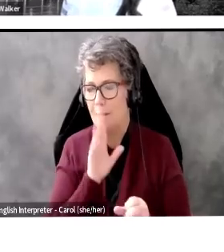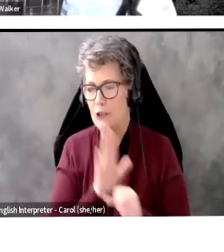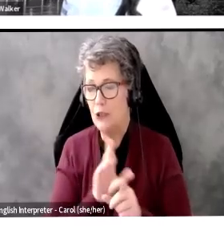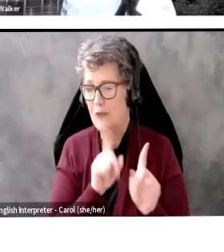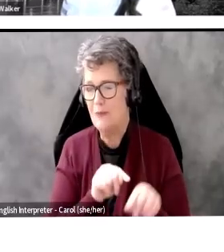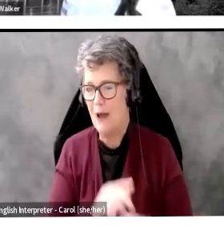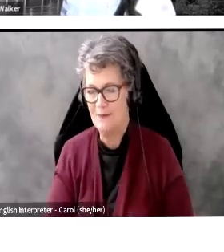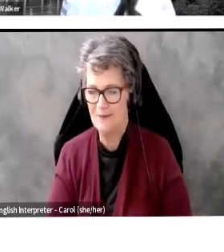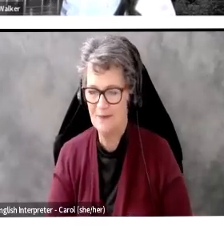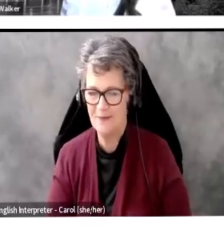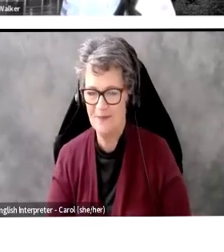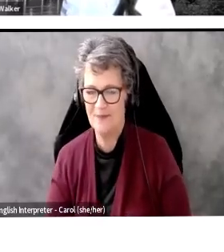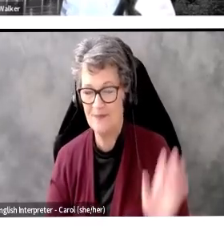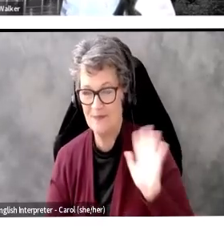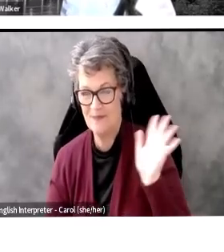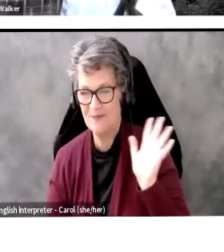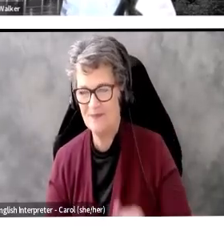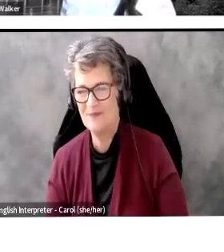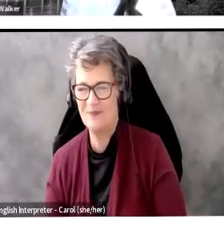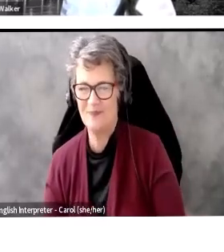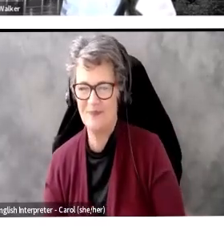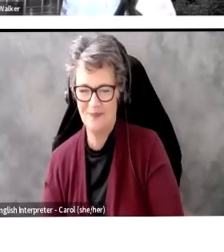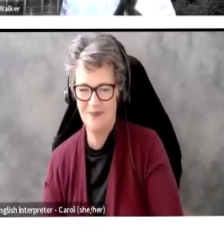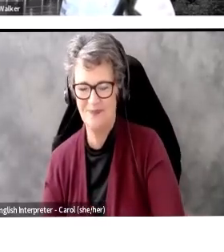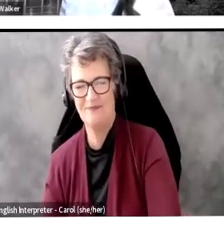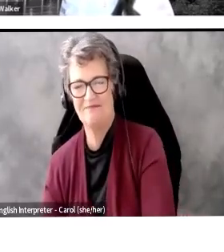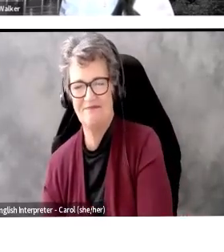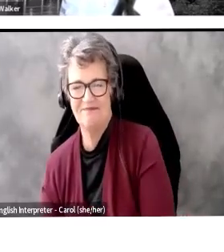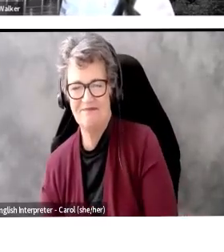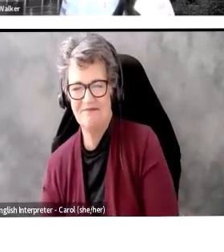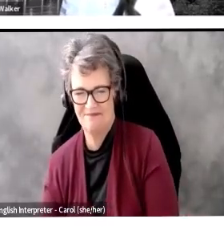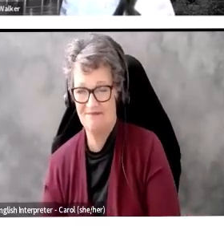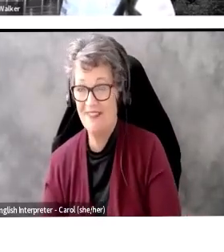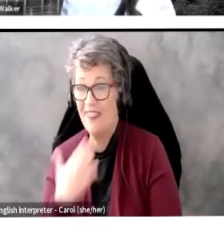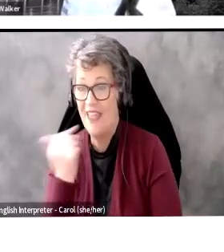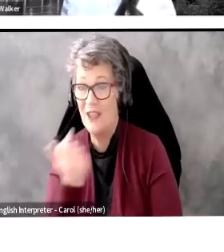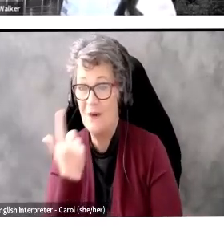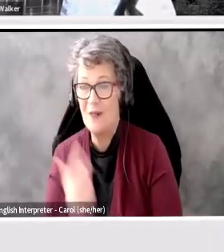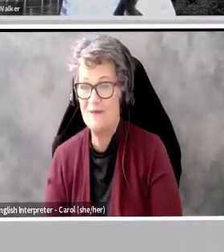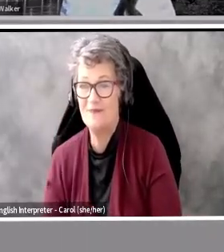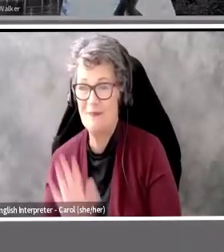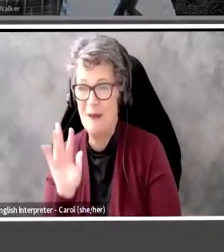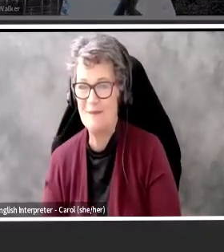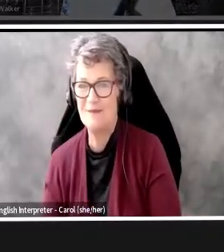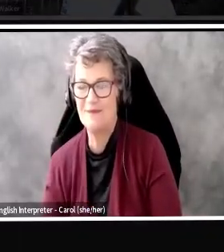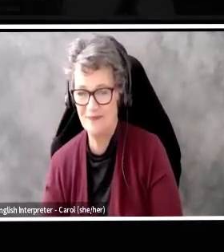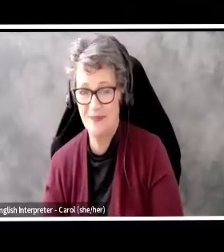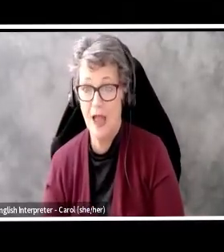respond back to them. Again, thank you all so kindly.